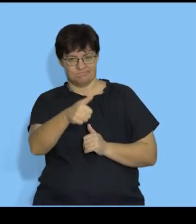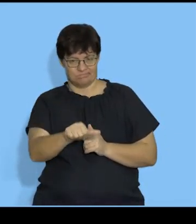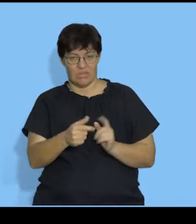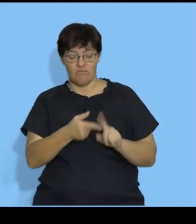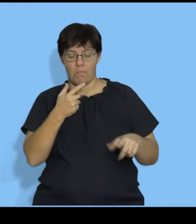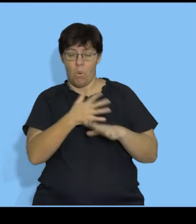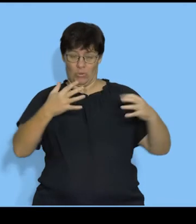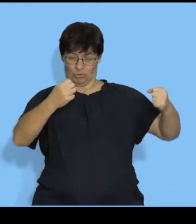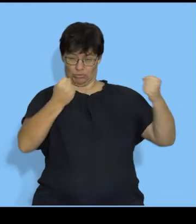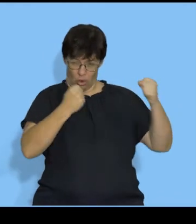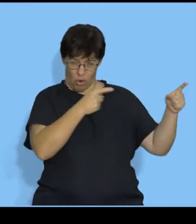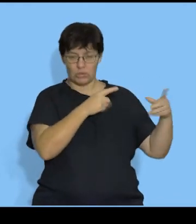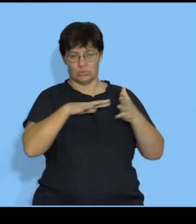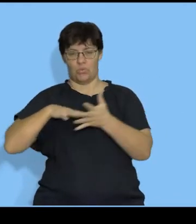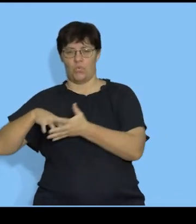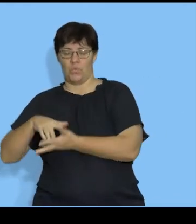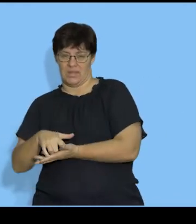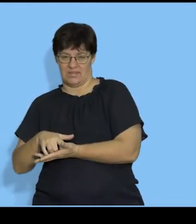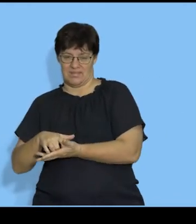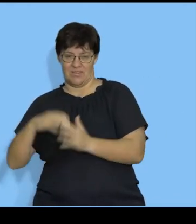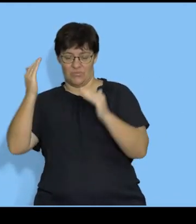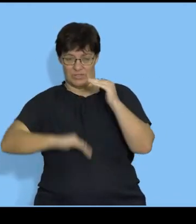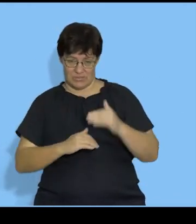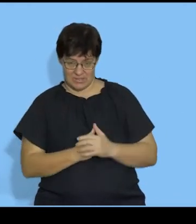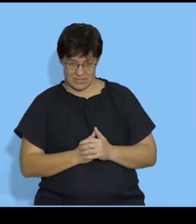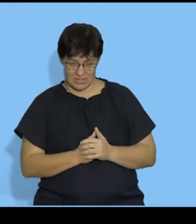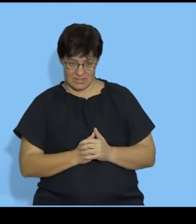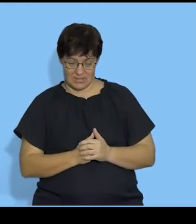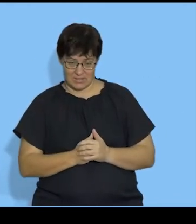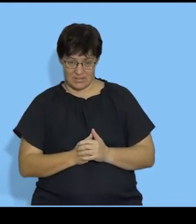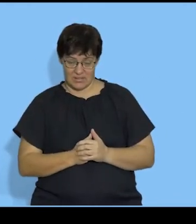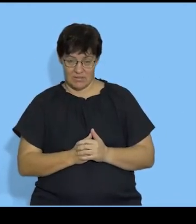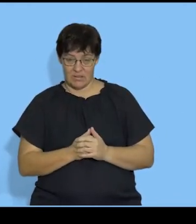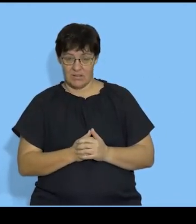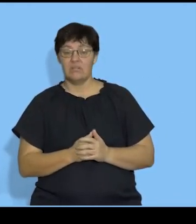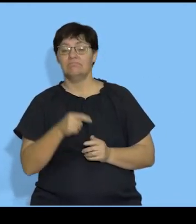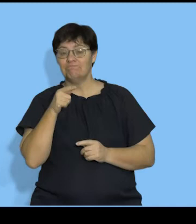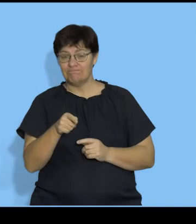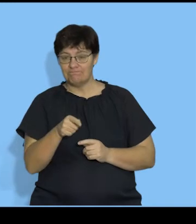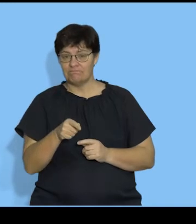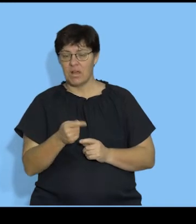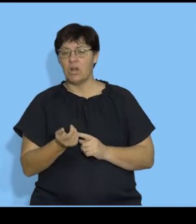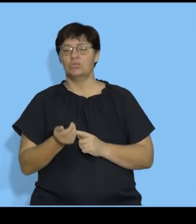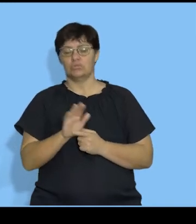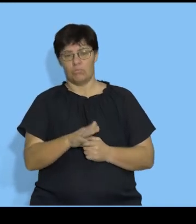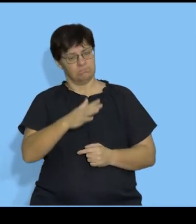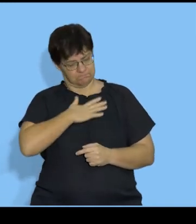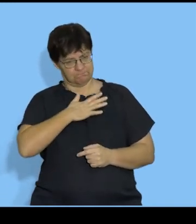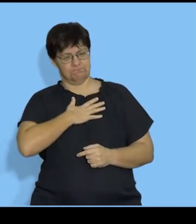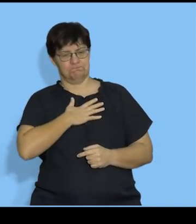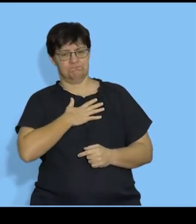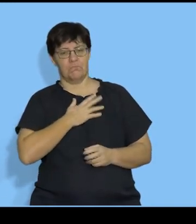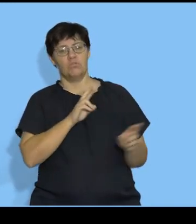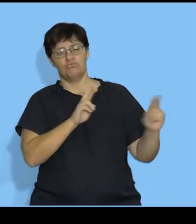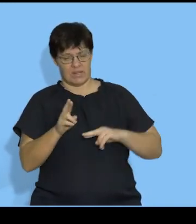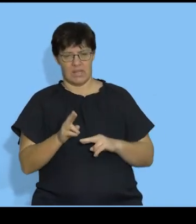to the weakest reducing agent. So a stronger reducing agent will actually show greater willingness or readiness to lose